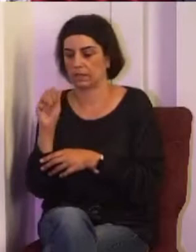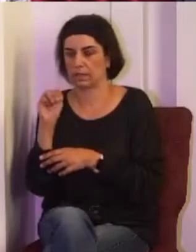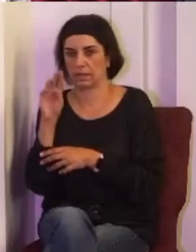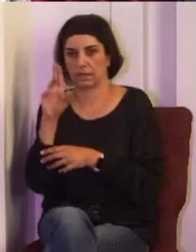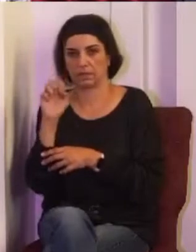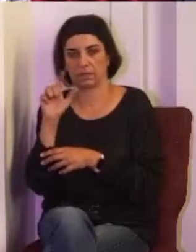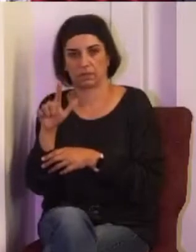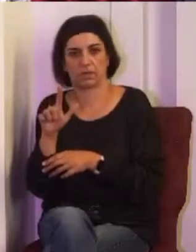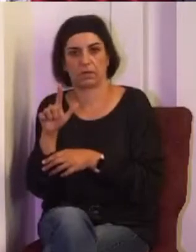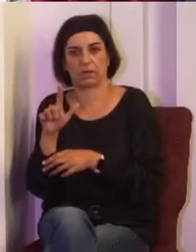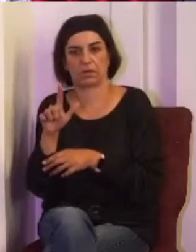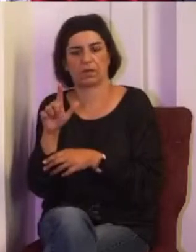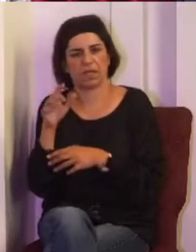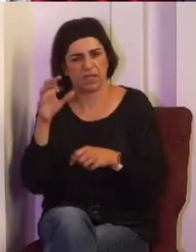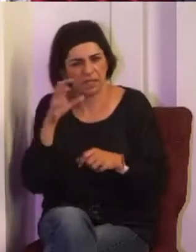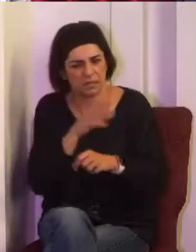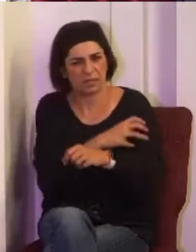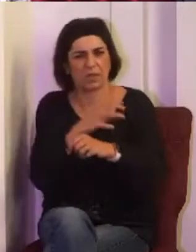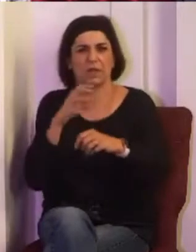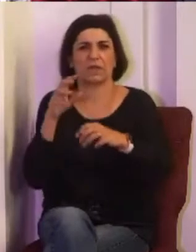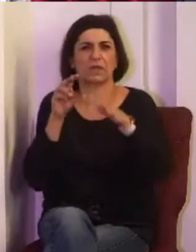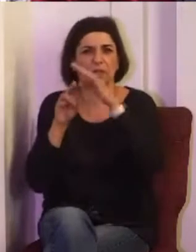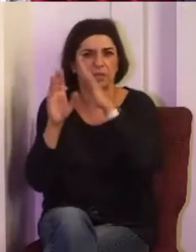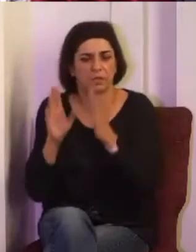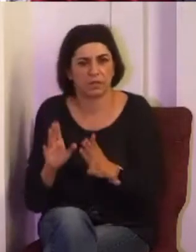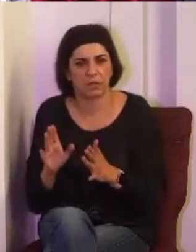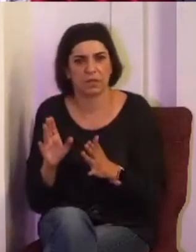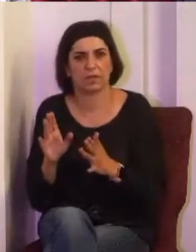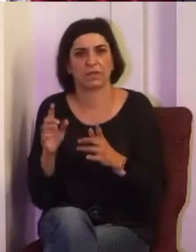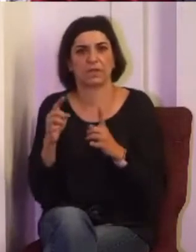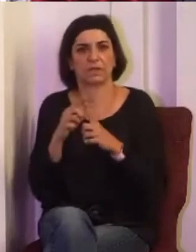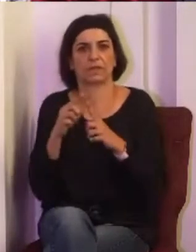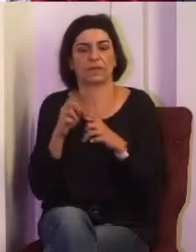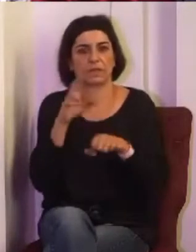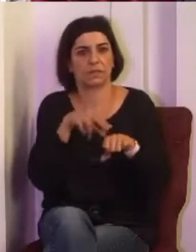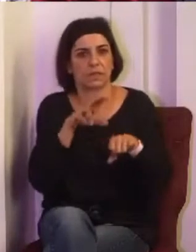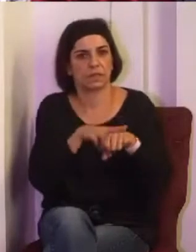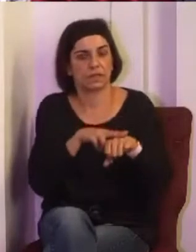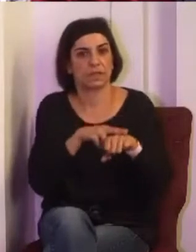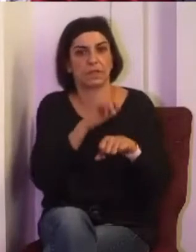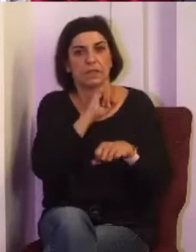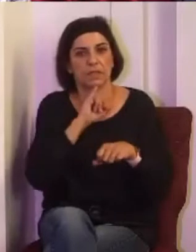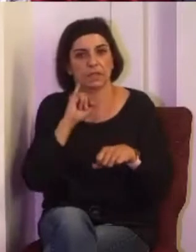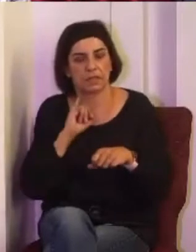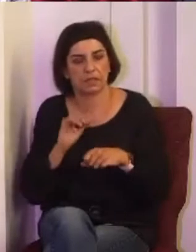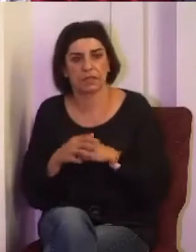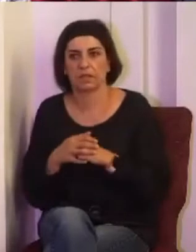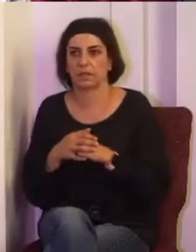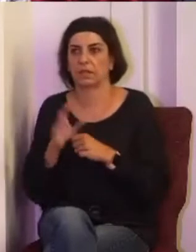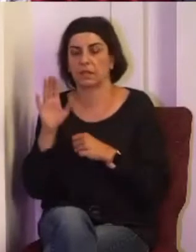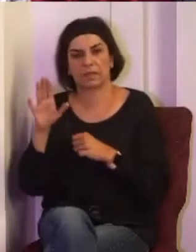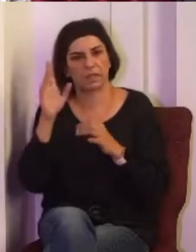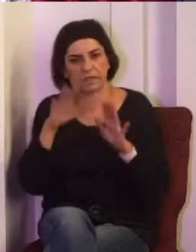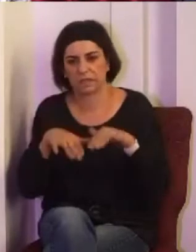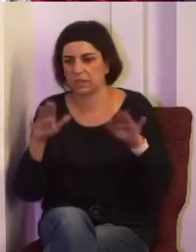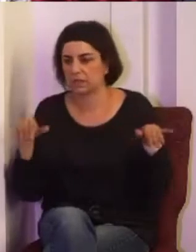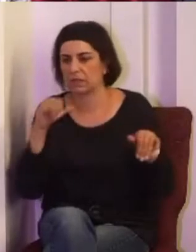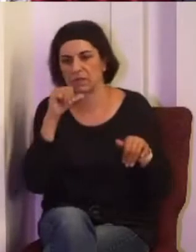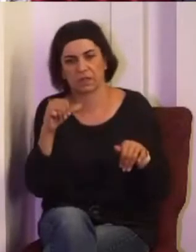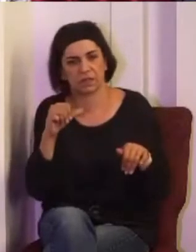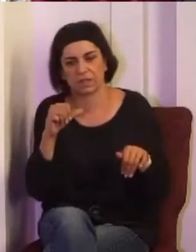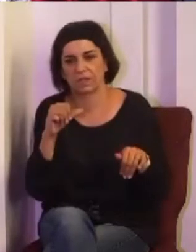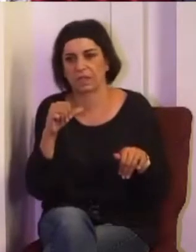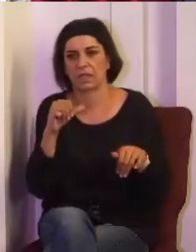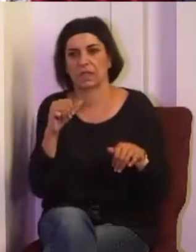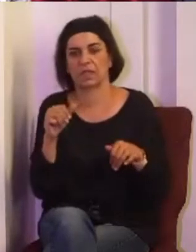Israel. But his children did not follow in his footsteps. His children were not going to be the